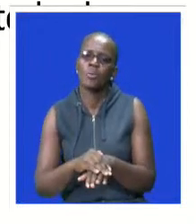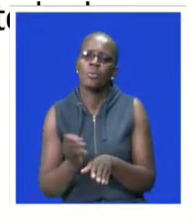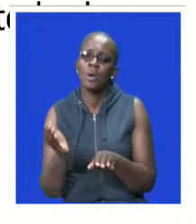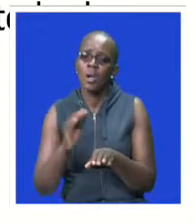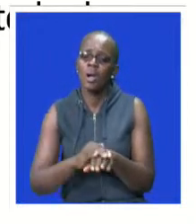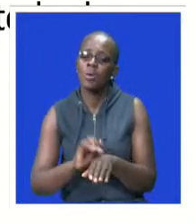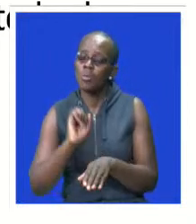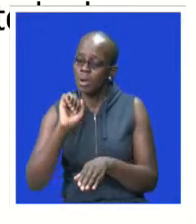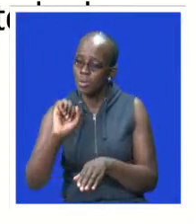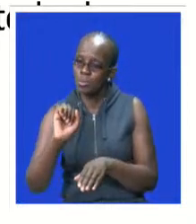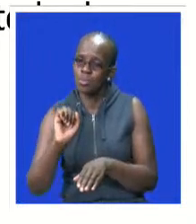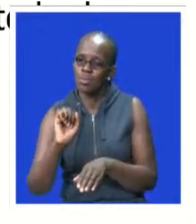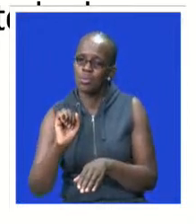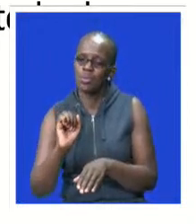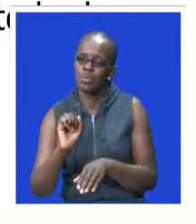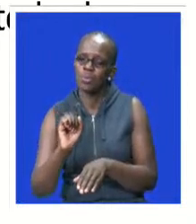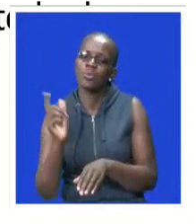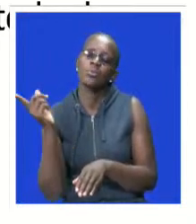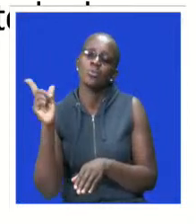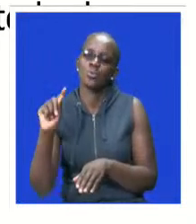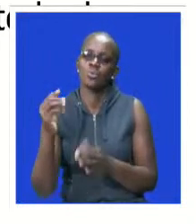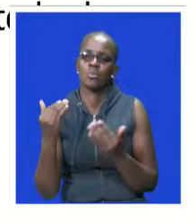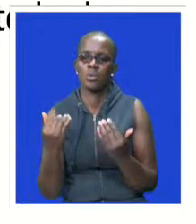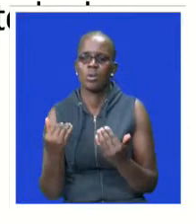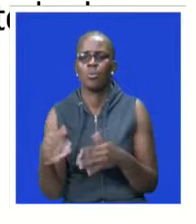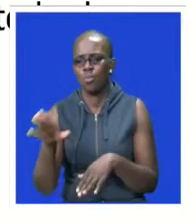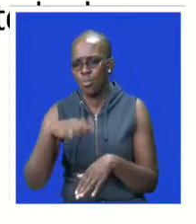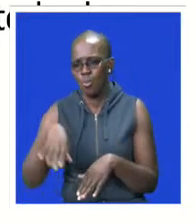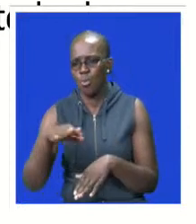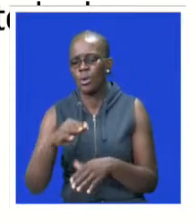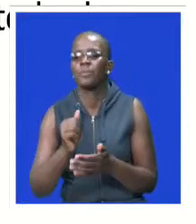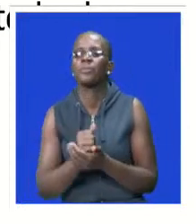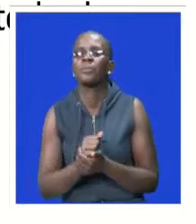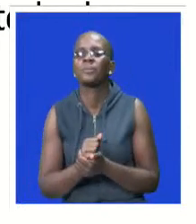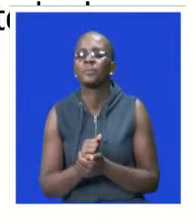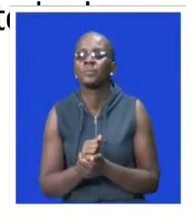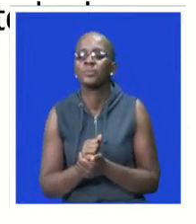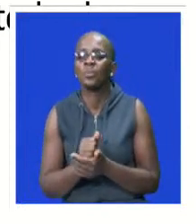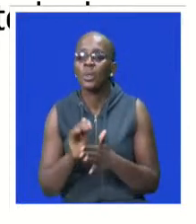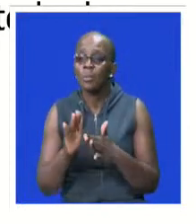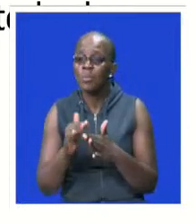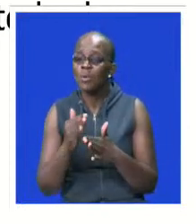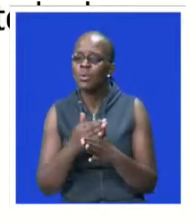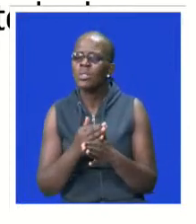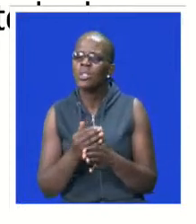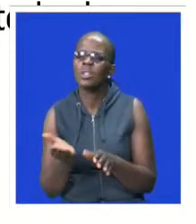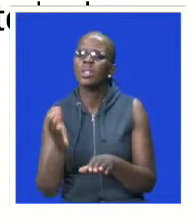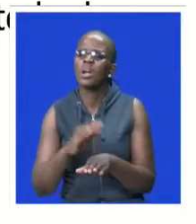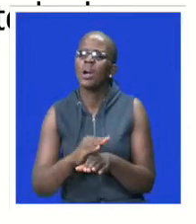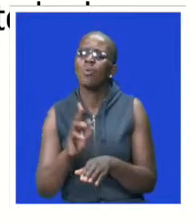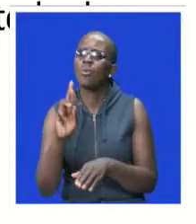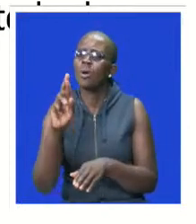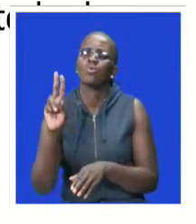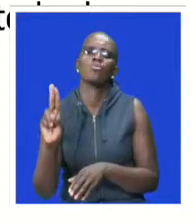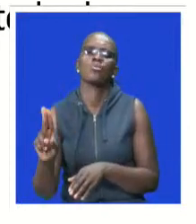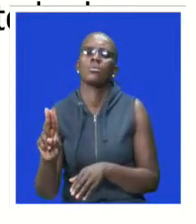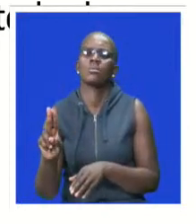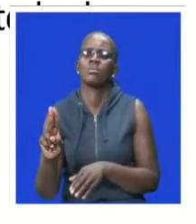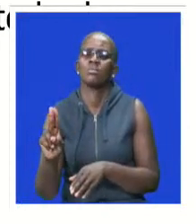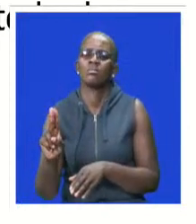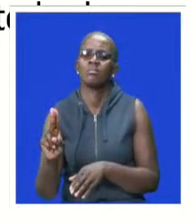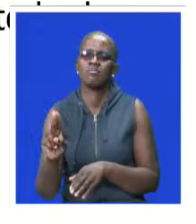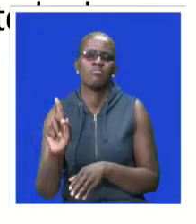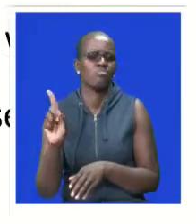are you, I'll pronounce it like that because that is what it is. So you will have to write what? How are